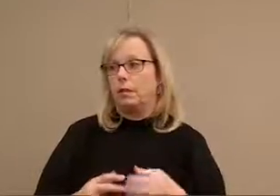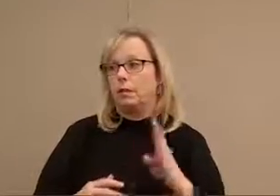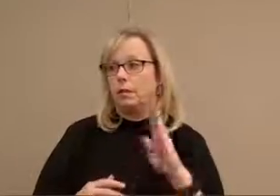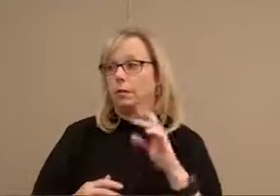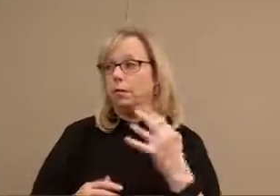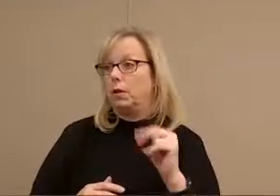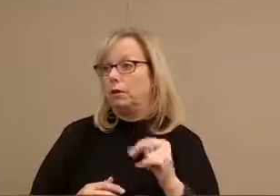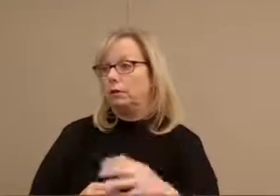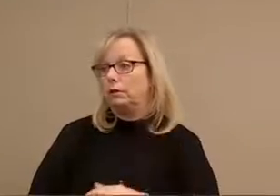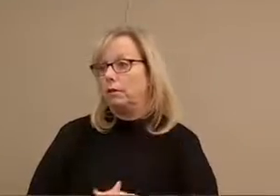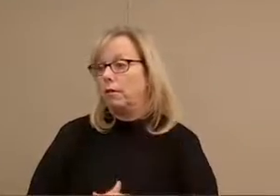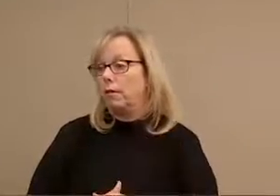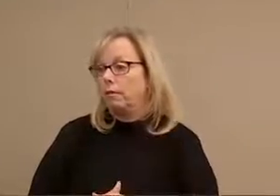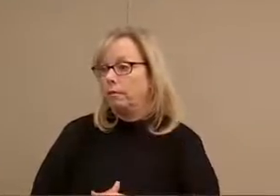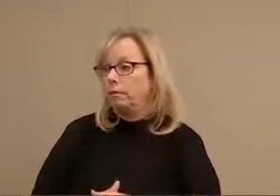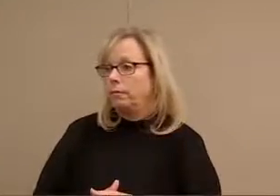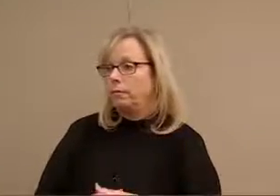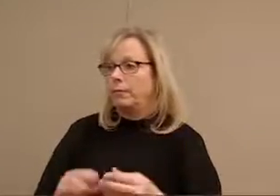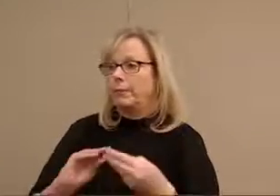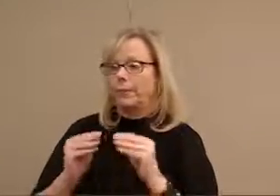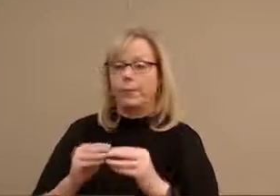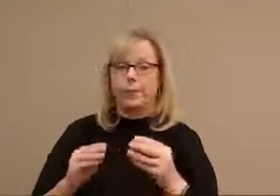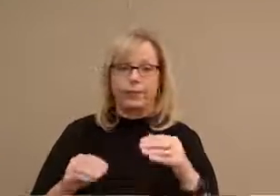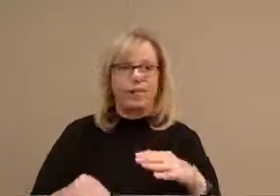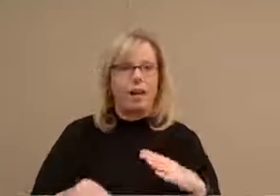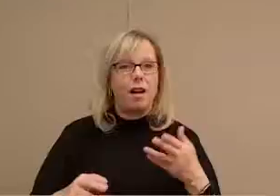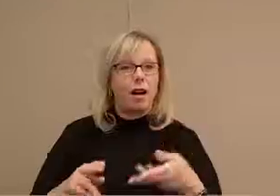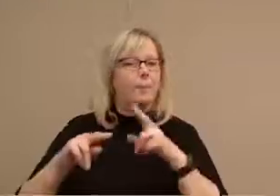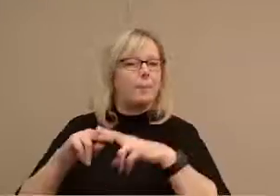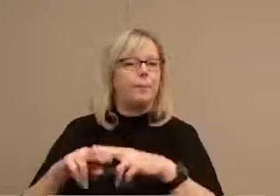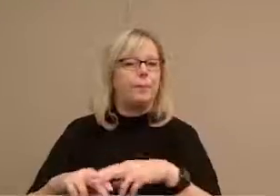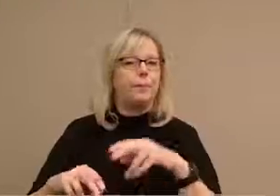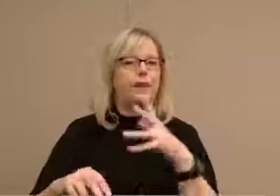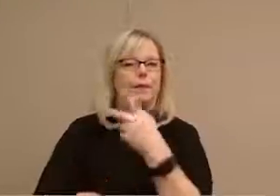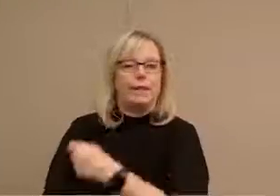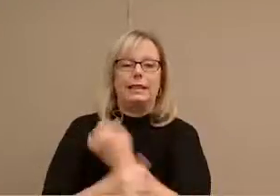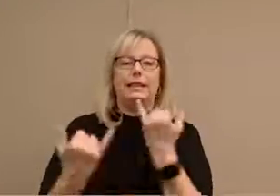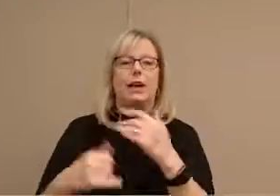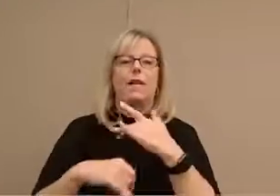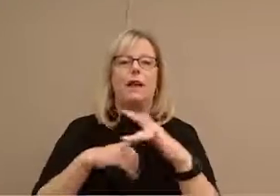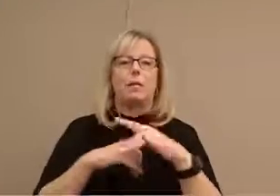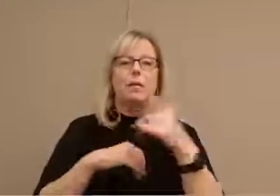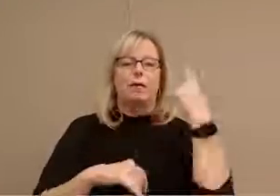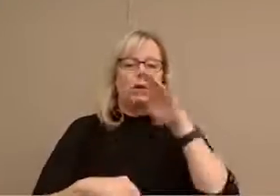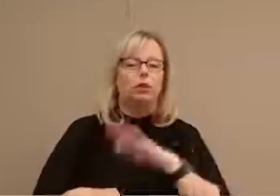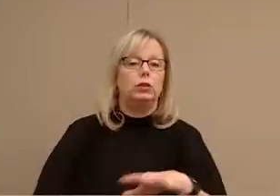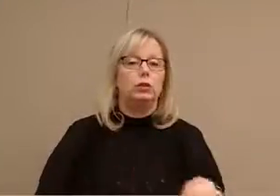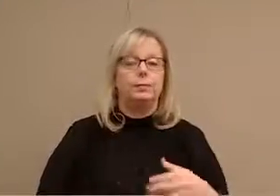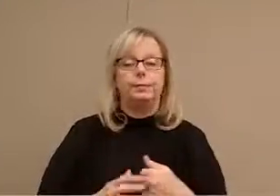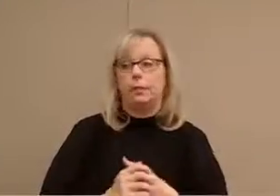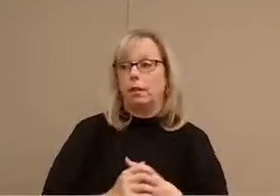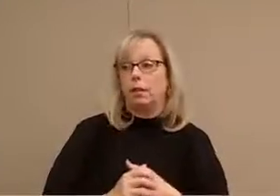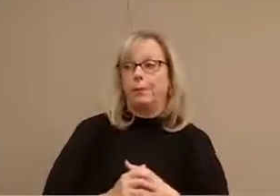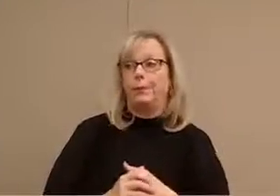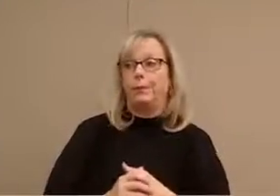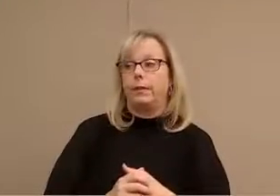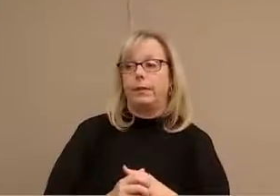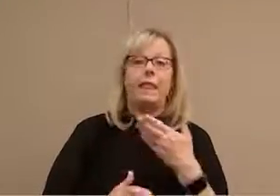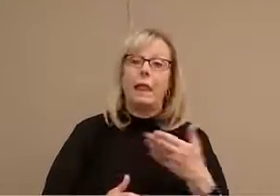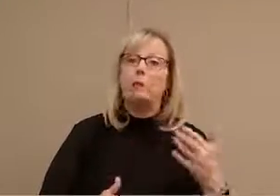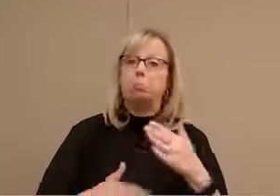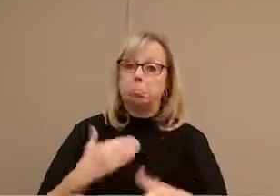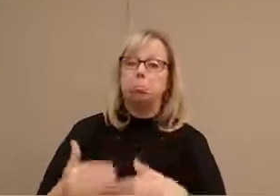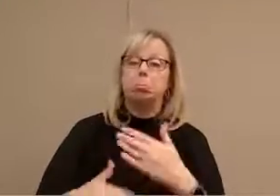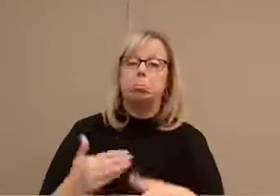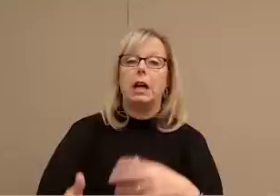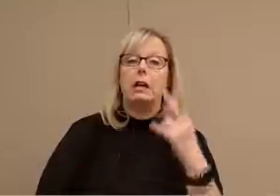Brian, numbers up, vaccine now available for children. Things are moving along.